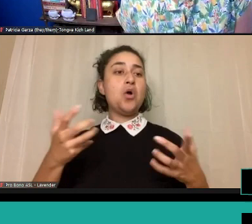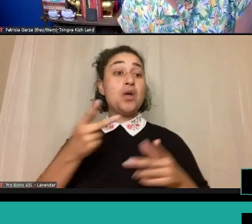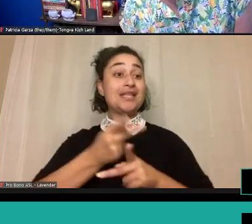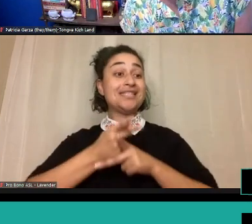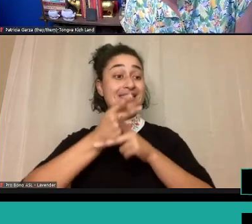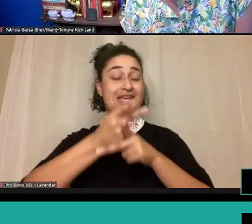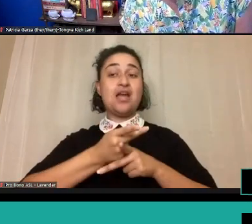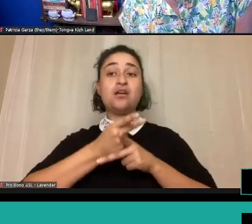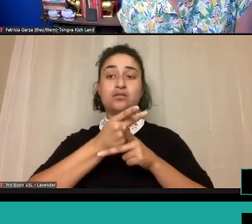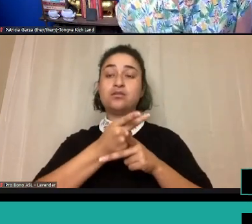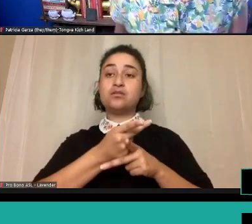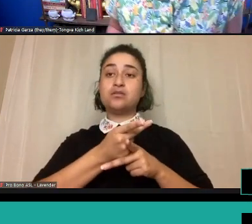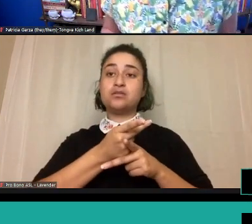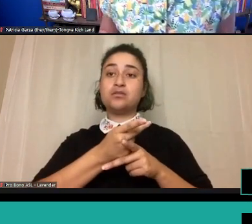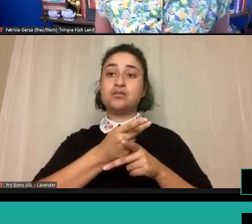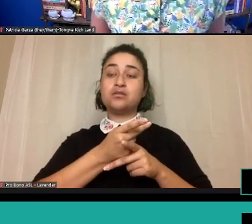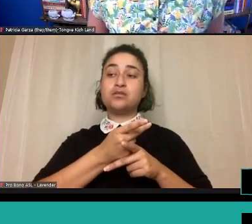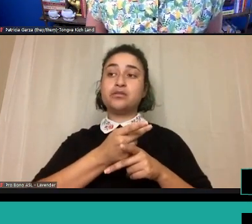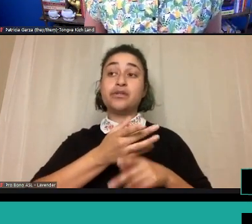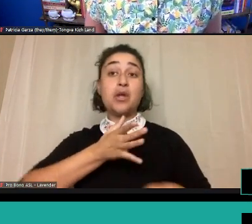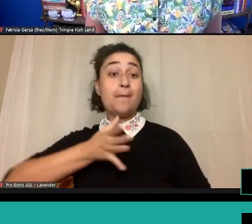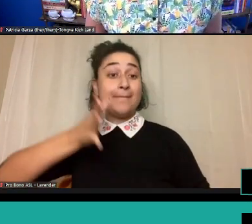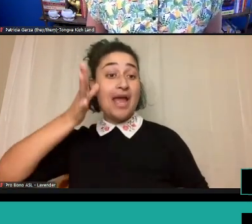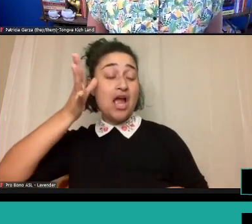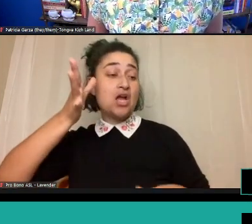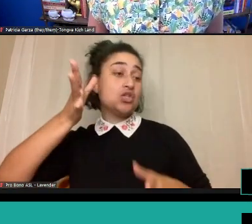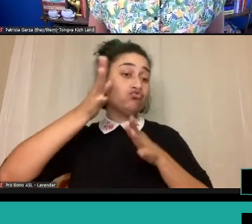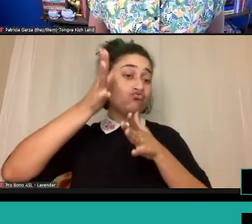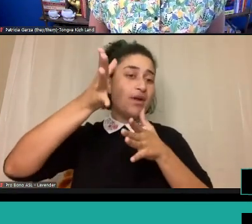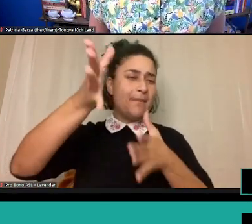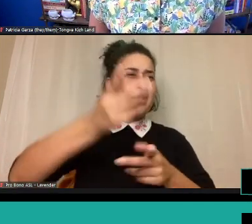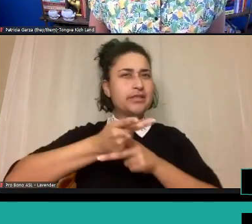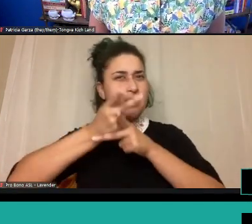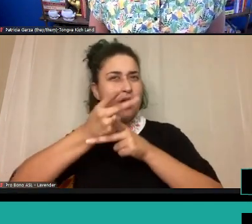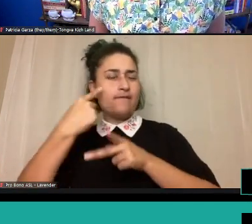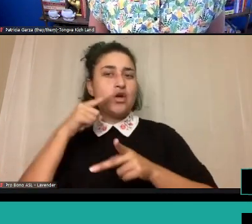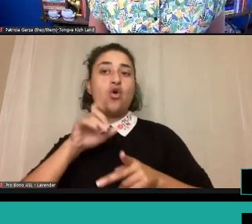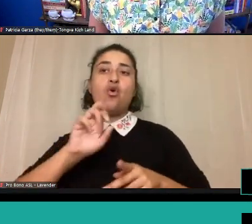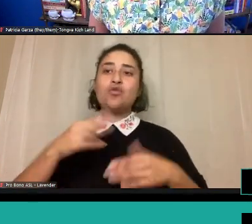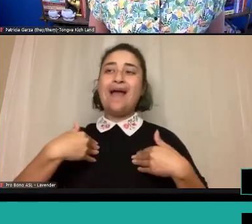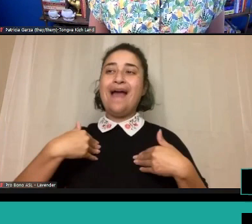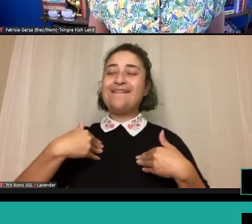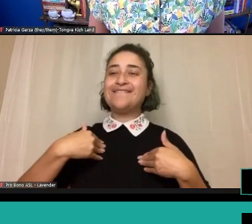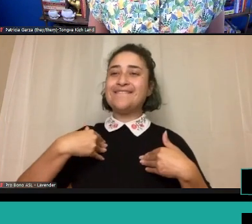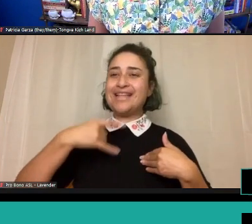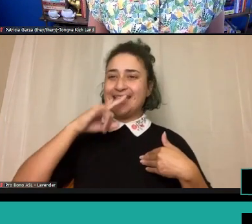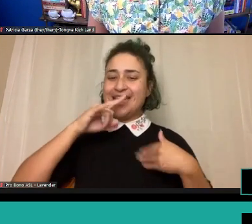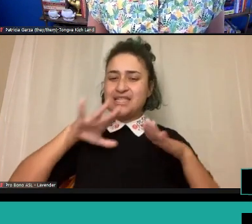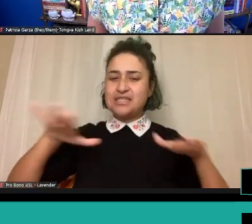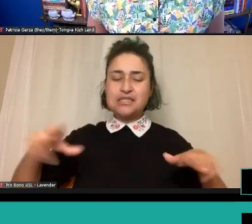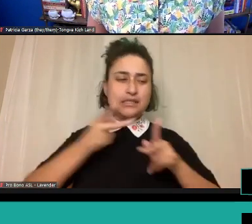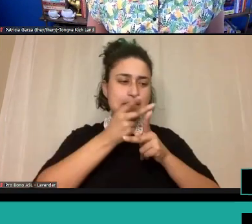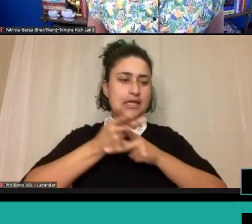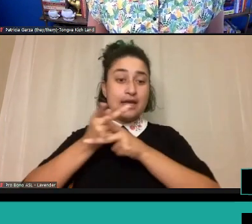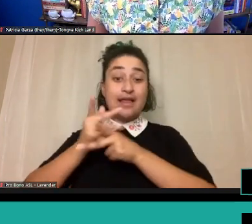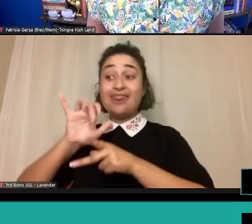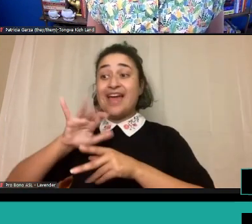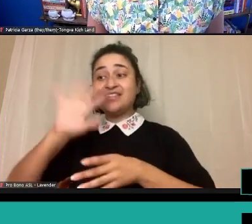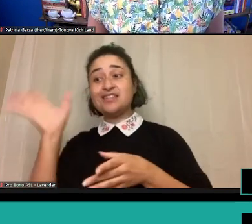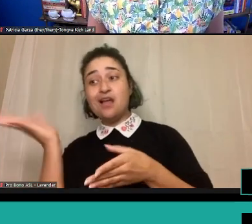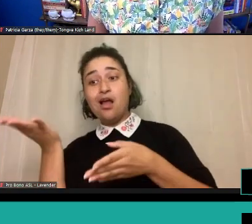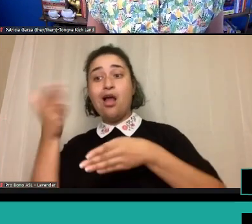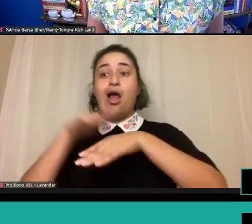care of your parents or your grandparents, or you have kids, it's also another thing, right?